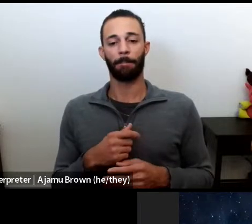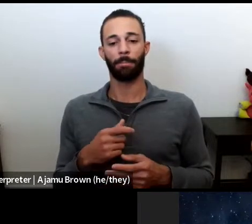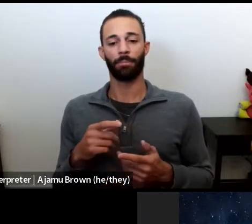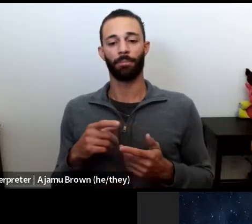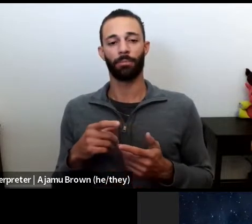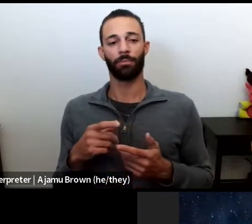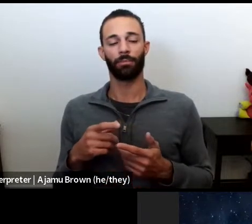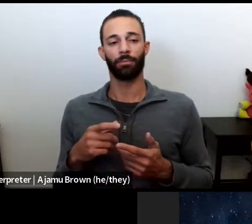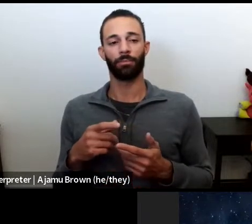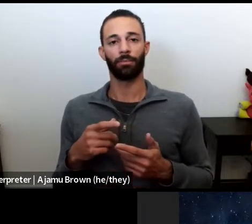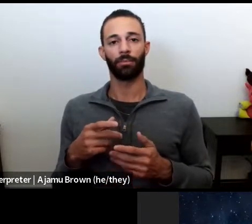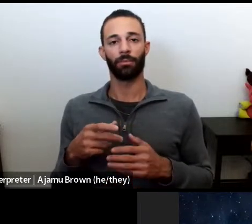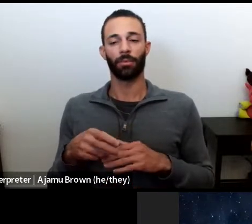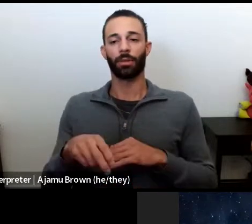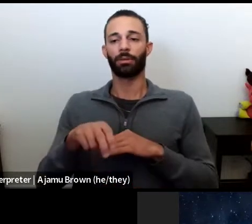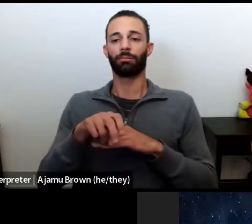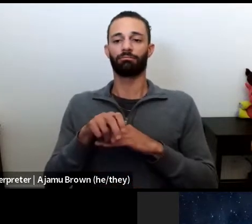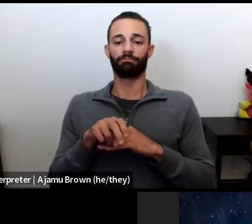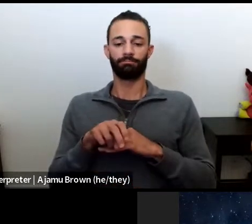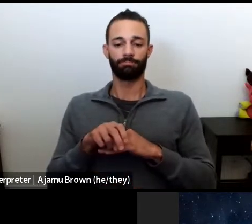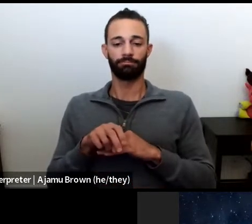bit.